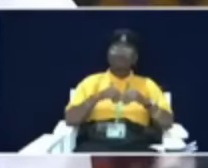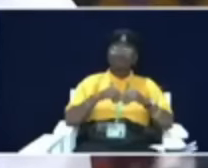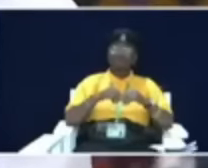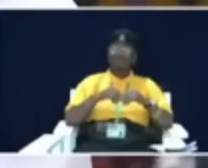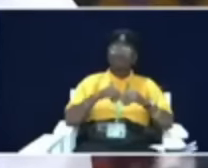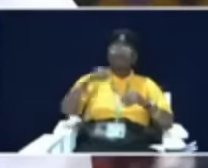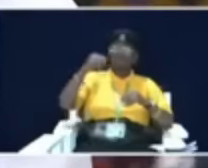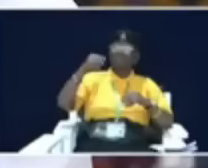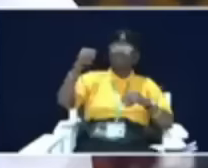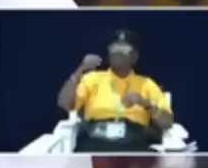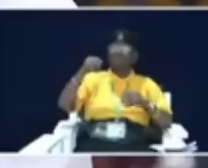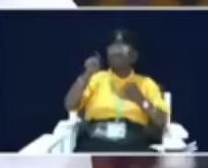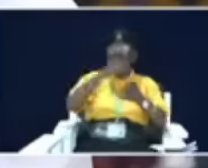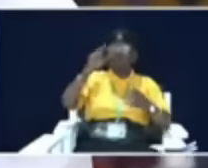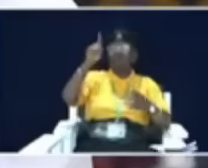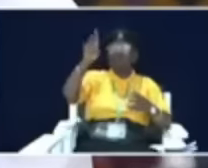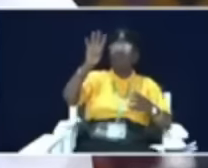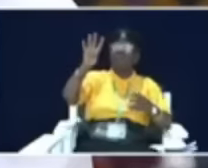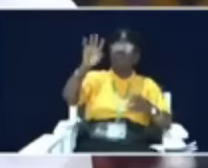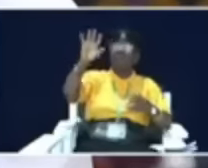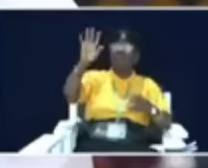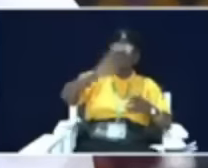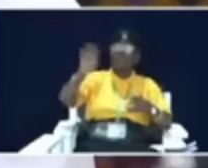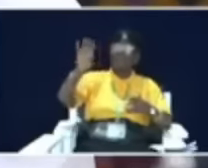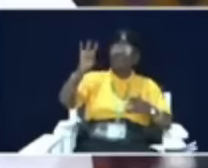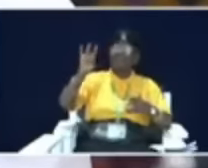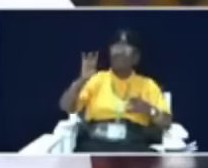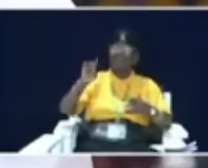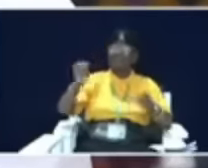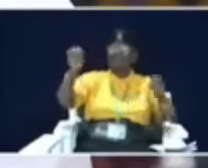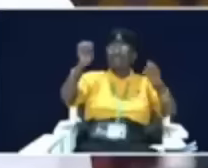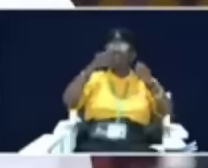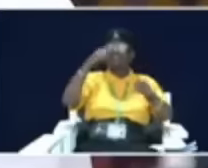Psalm 145 verse 8, Psalm 145 verse 8 says, even the Lord,